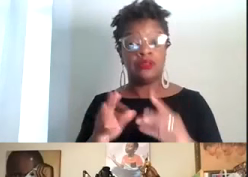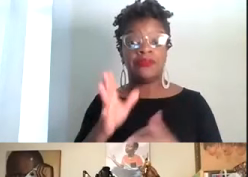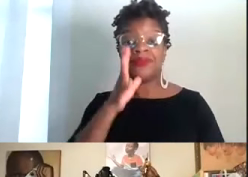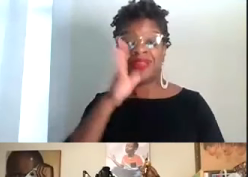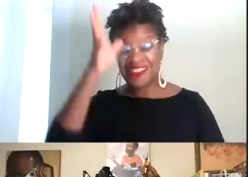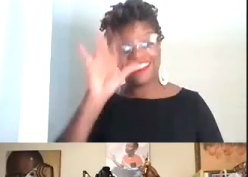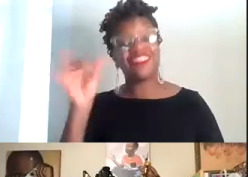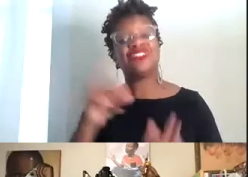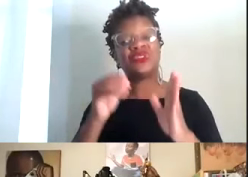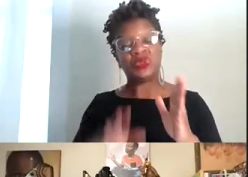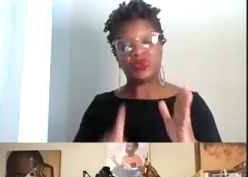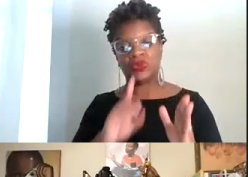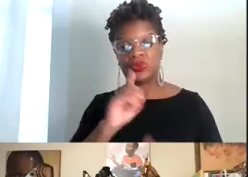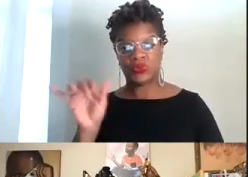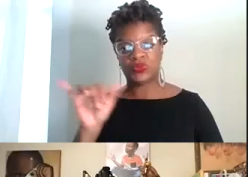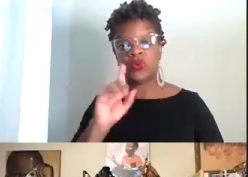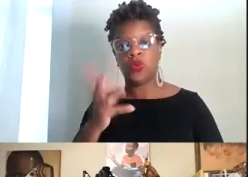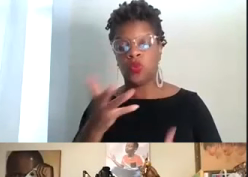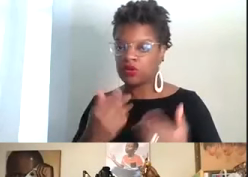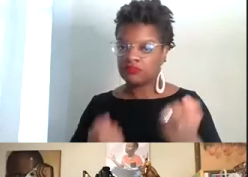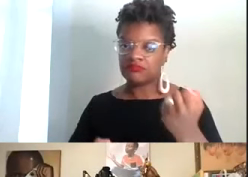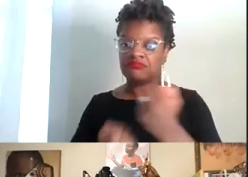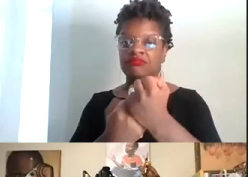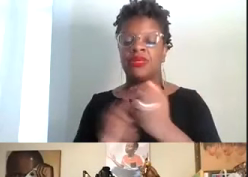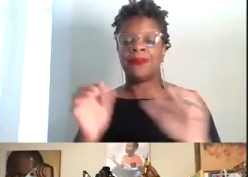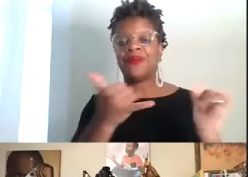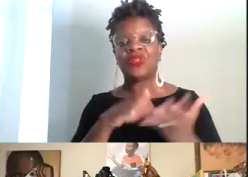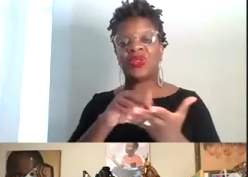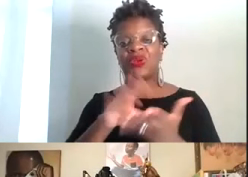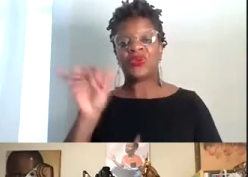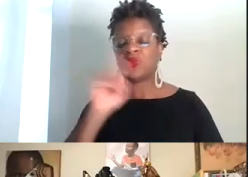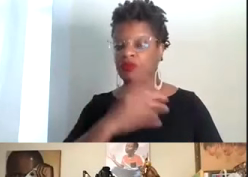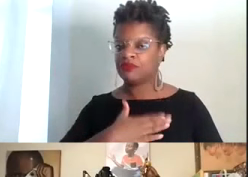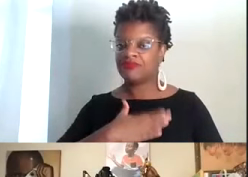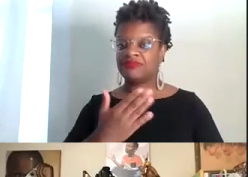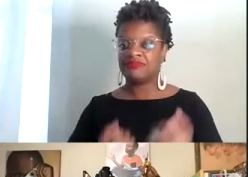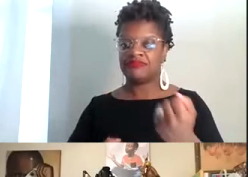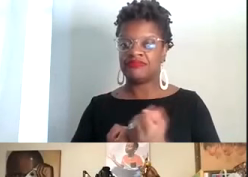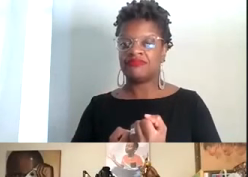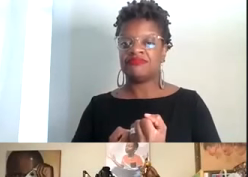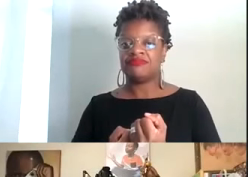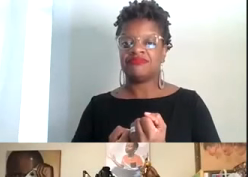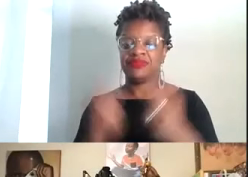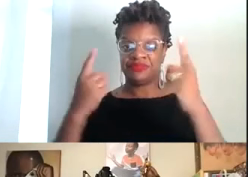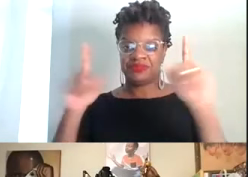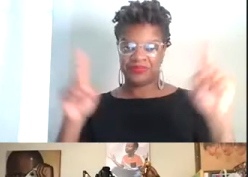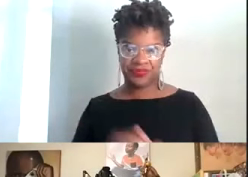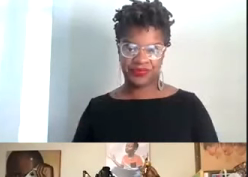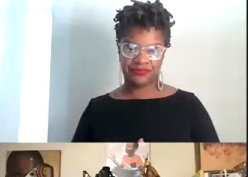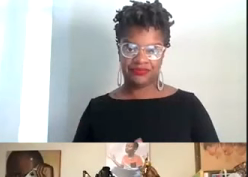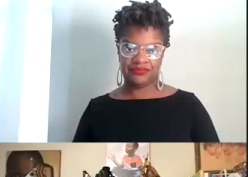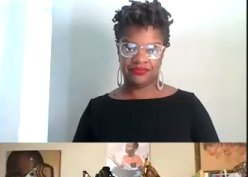also students wanting to push forward playful learning, and they're willing to support the effort to make that happen.